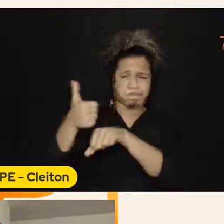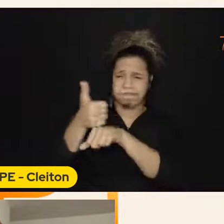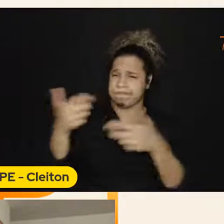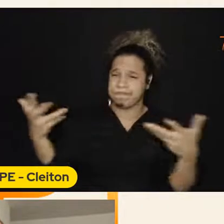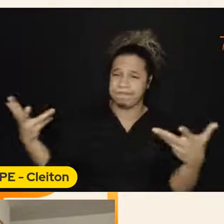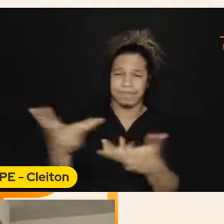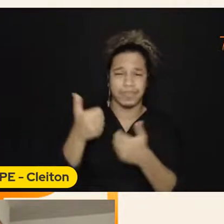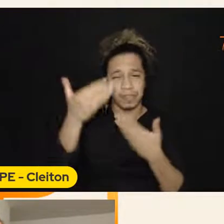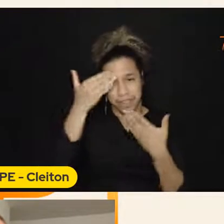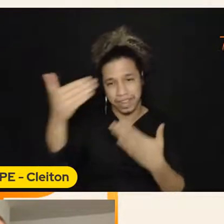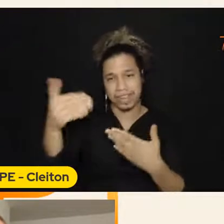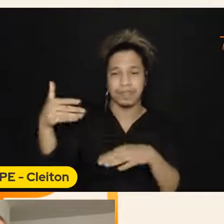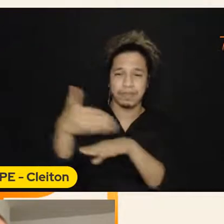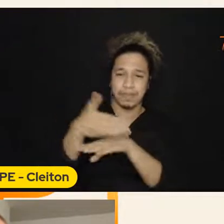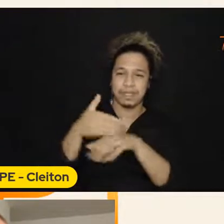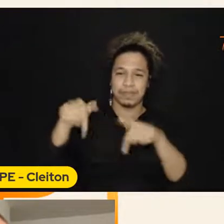here.